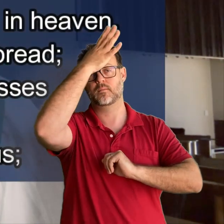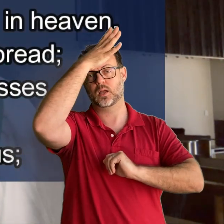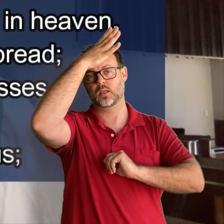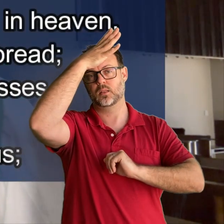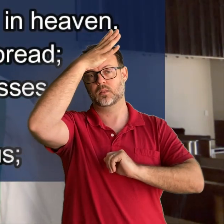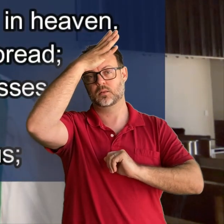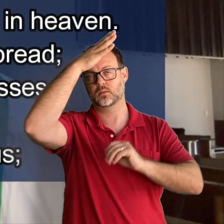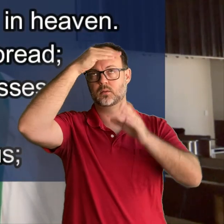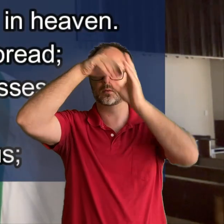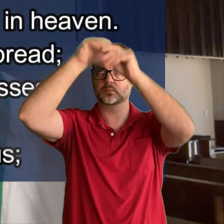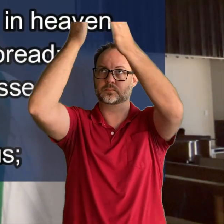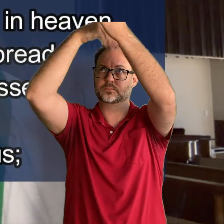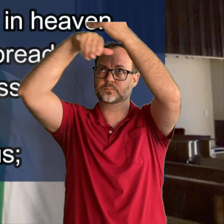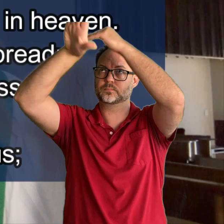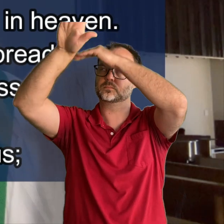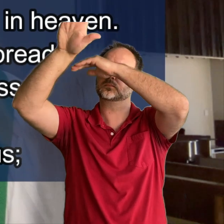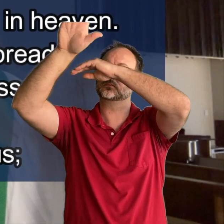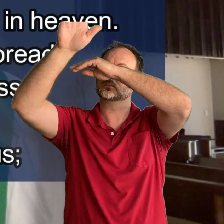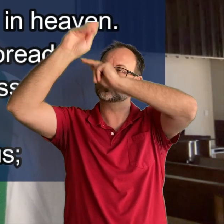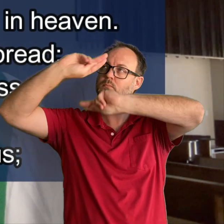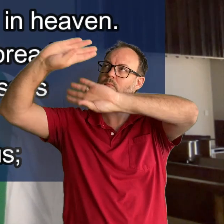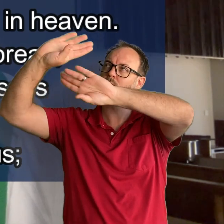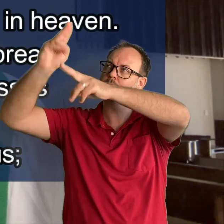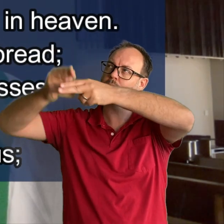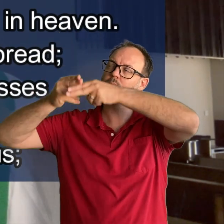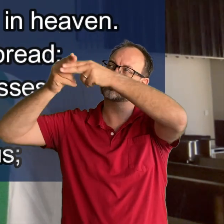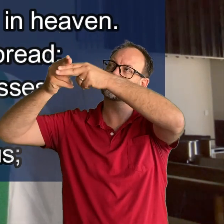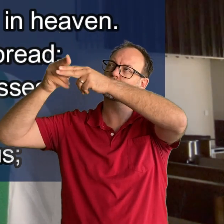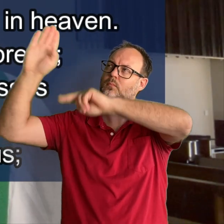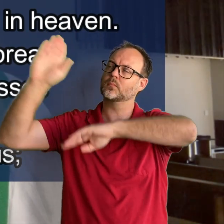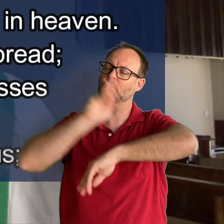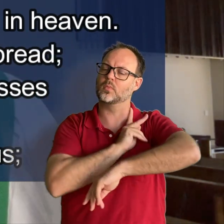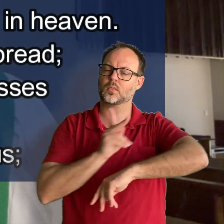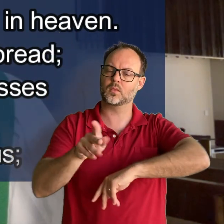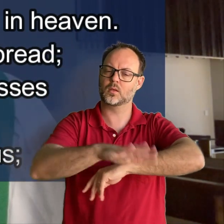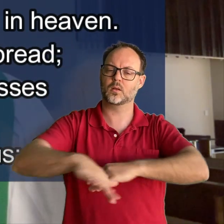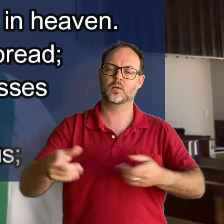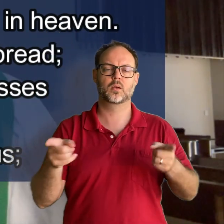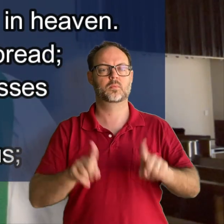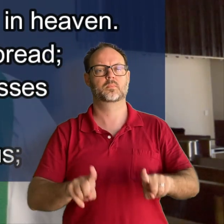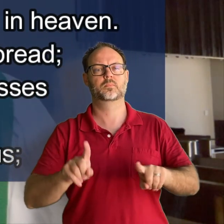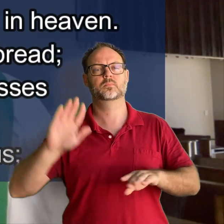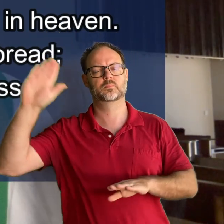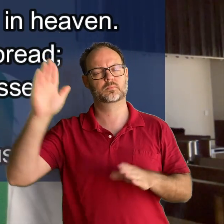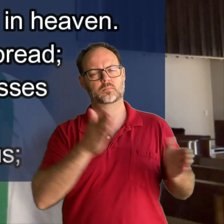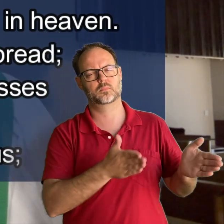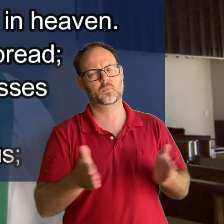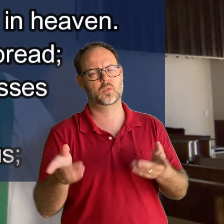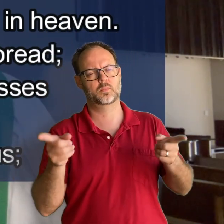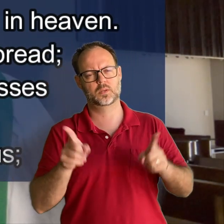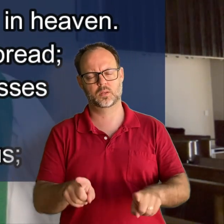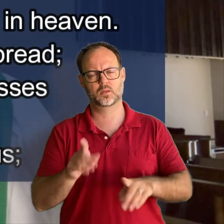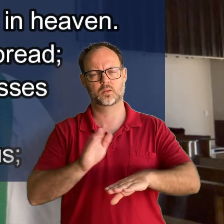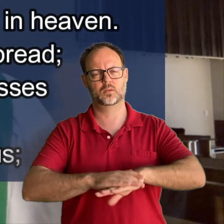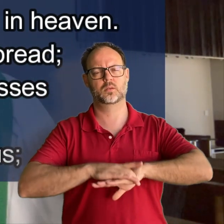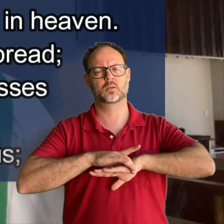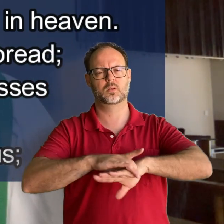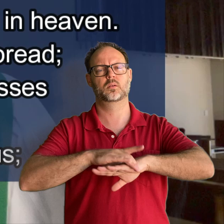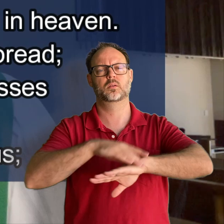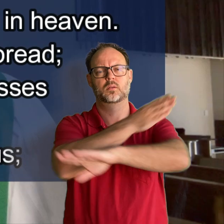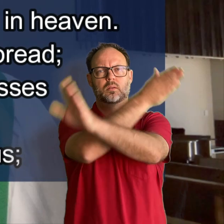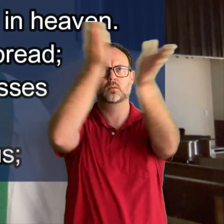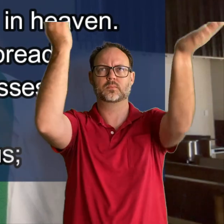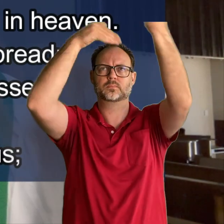Father, who art in heaven, hallowed be thy name. Thy kingdom come, thy will be